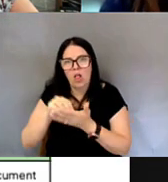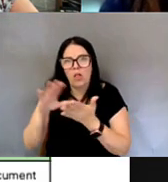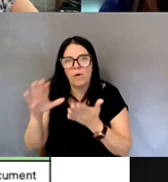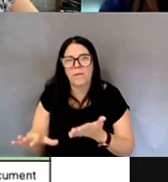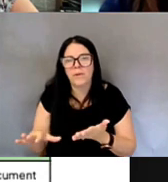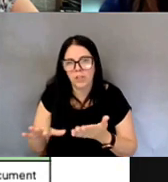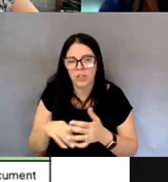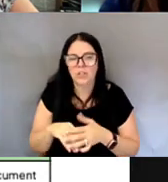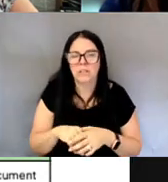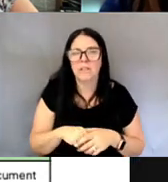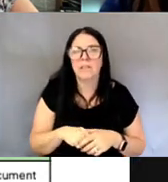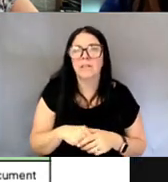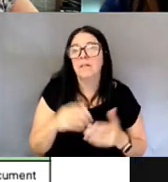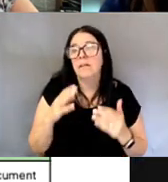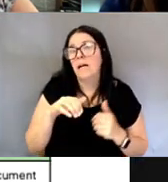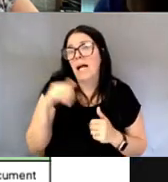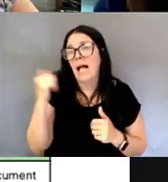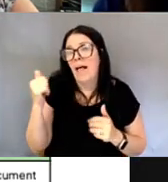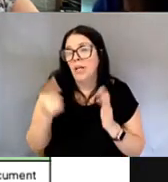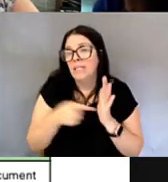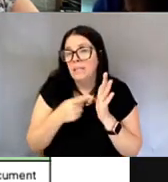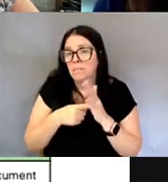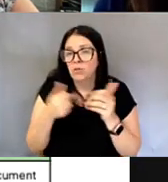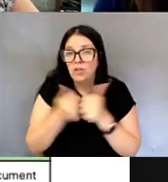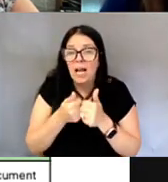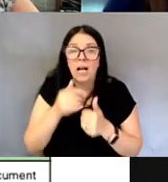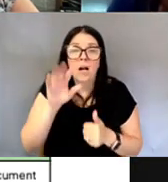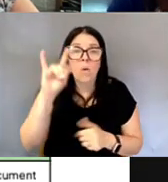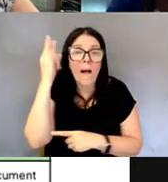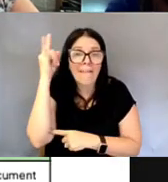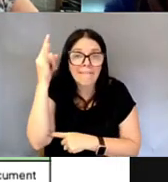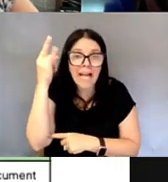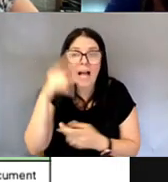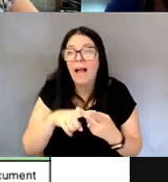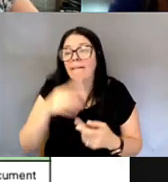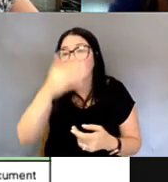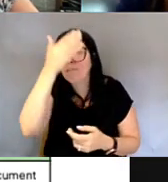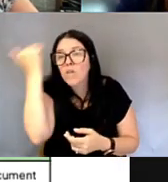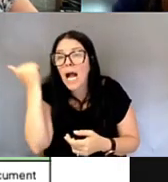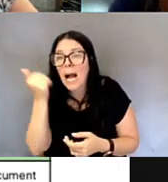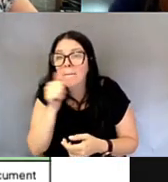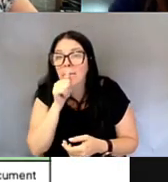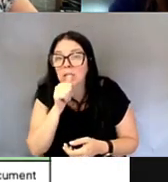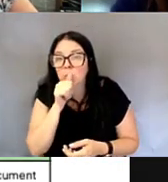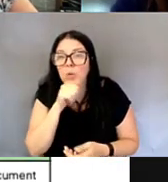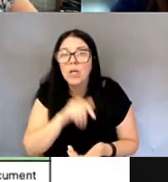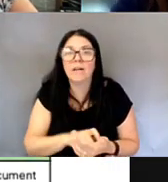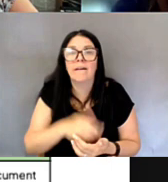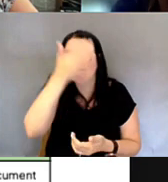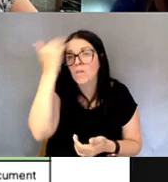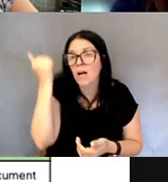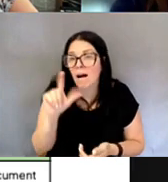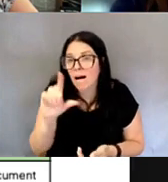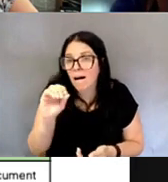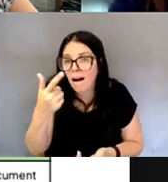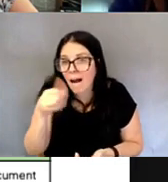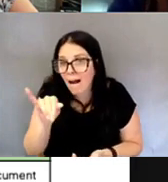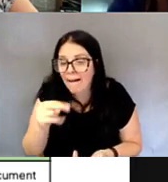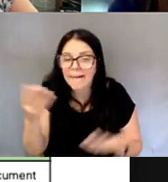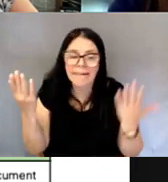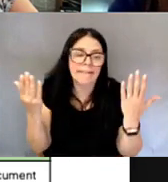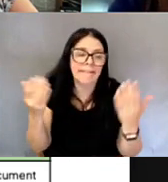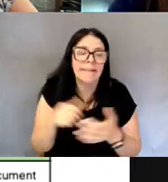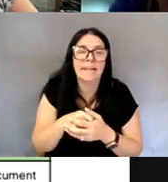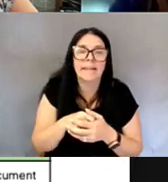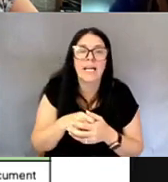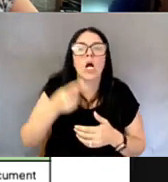Other bottlenecks, Wi-Fi, forgotten passwords, and login information. We have a